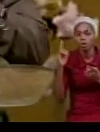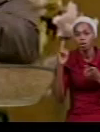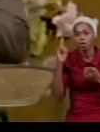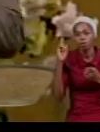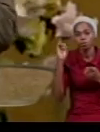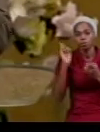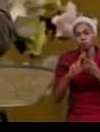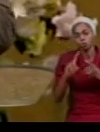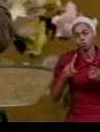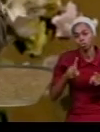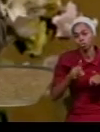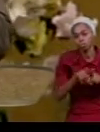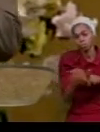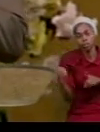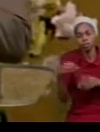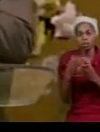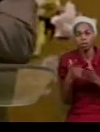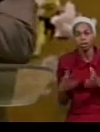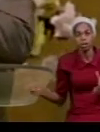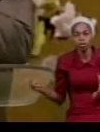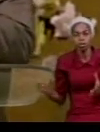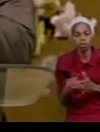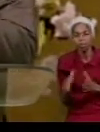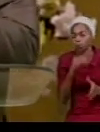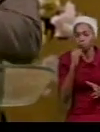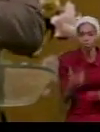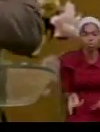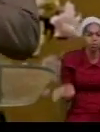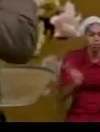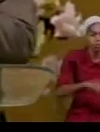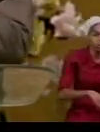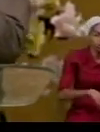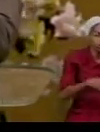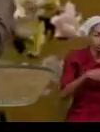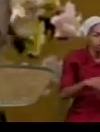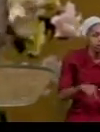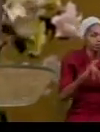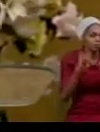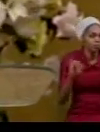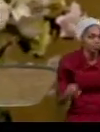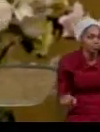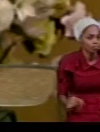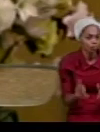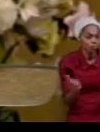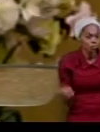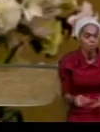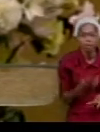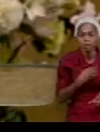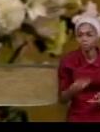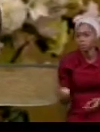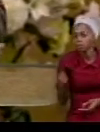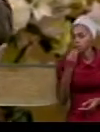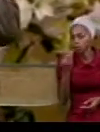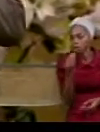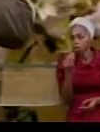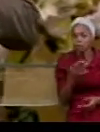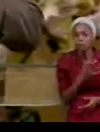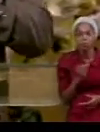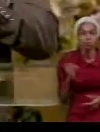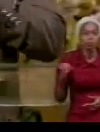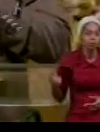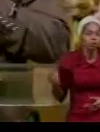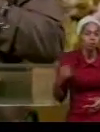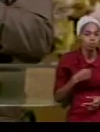idol's temple. I can be eating. There are weak brothers. So it must, the law of expediency must always